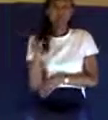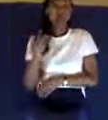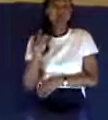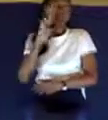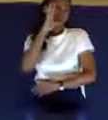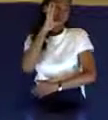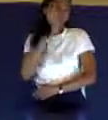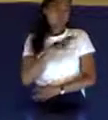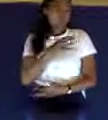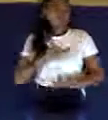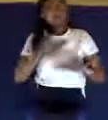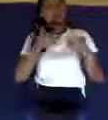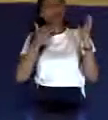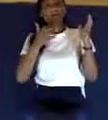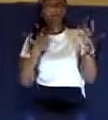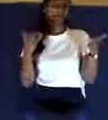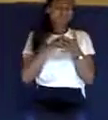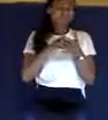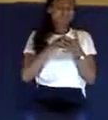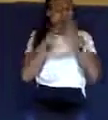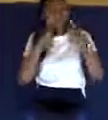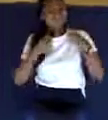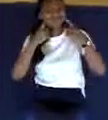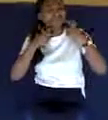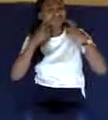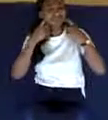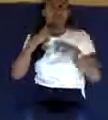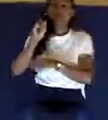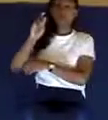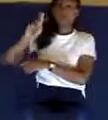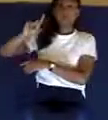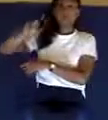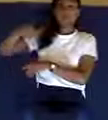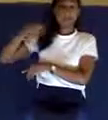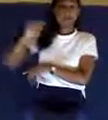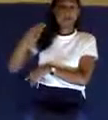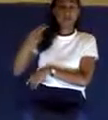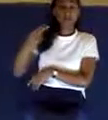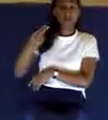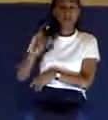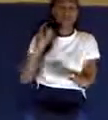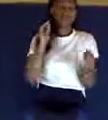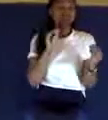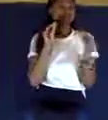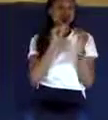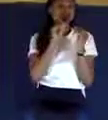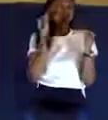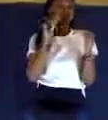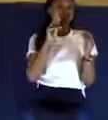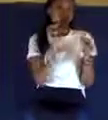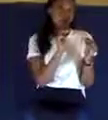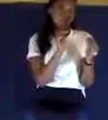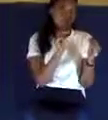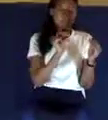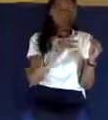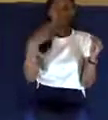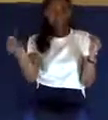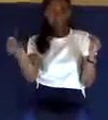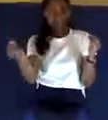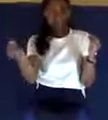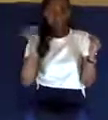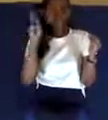voice and wept again. And Orpah kissed her mother-in-law, but Ruth clave unto